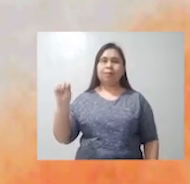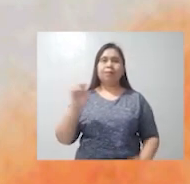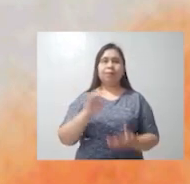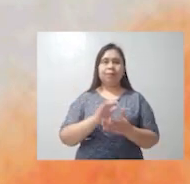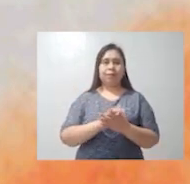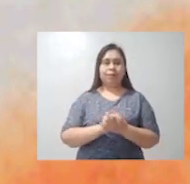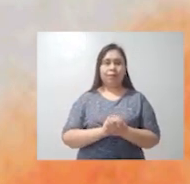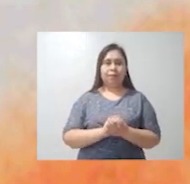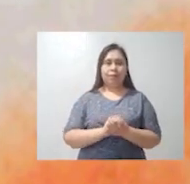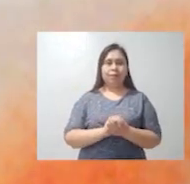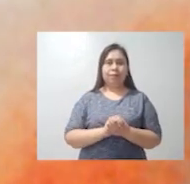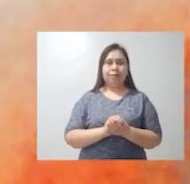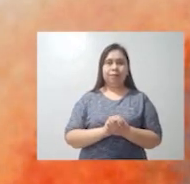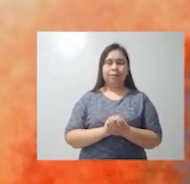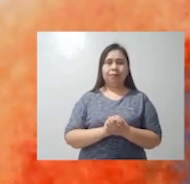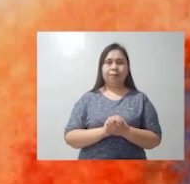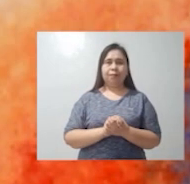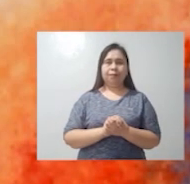the form of radiation.